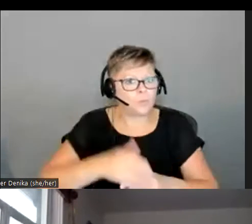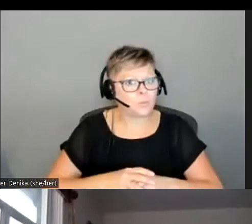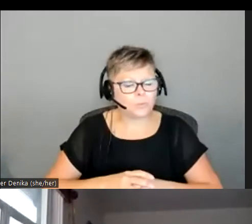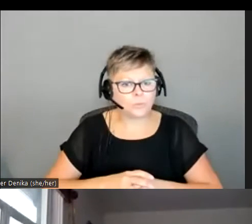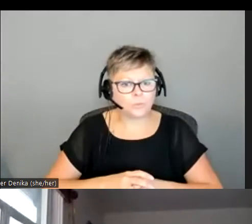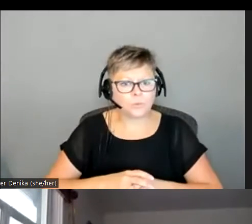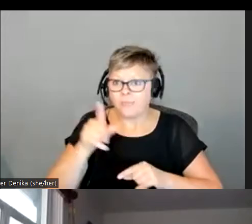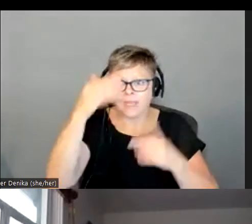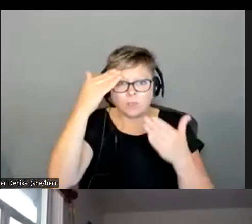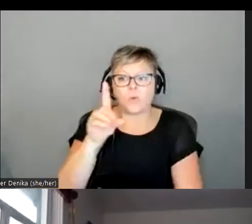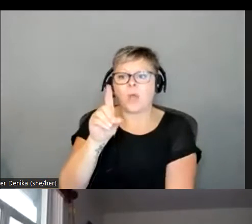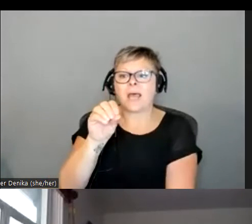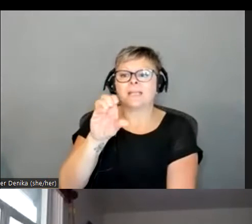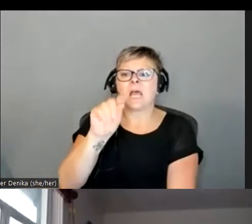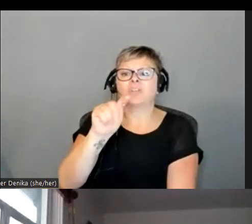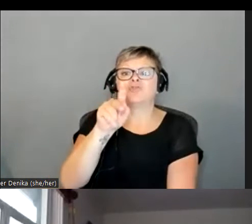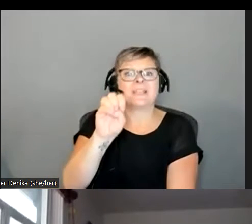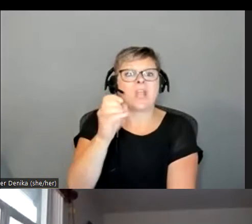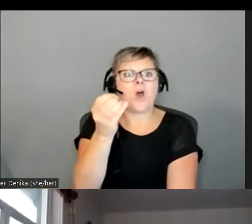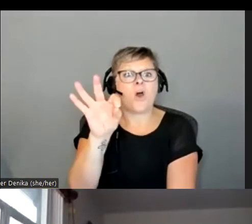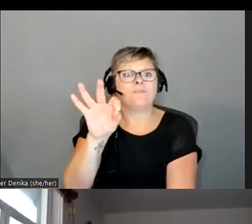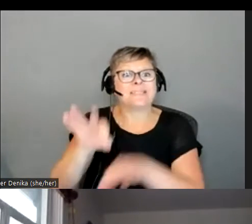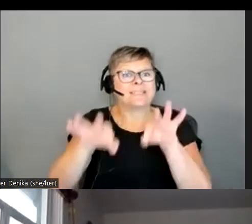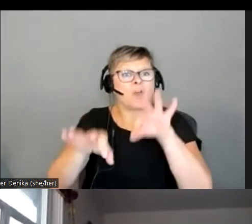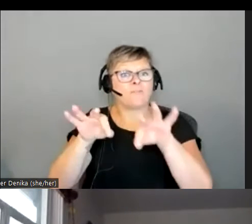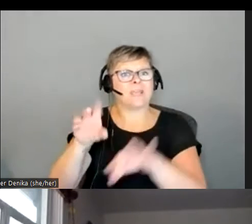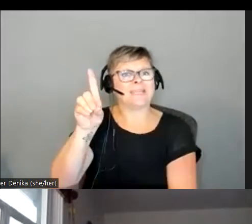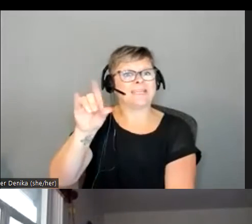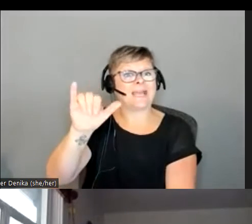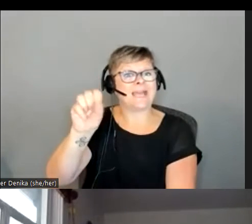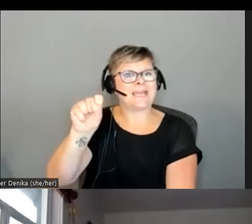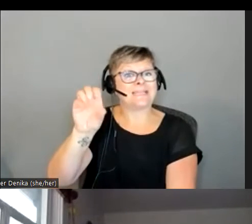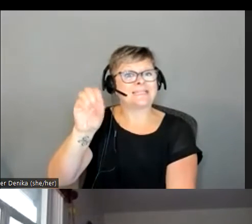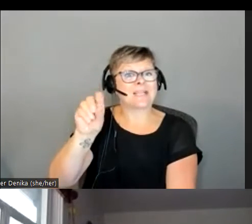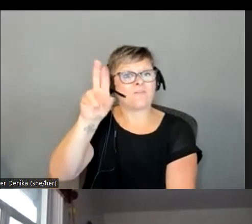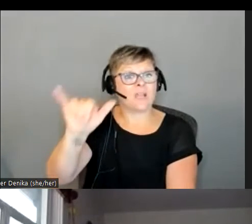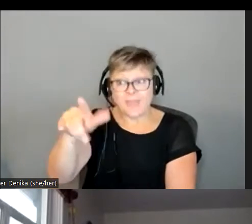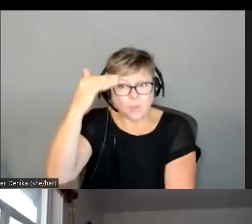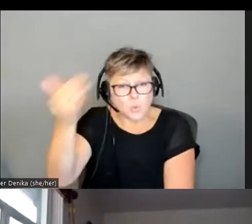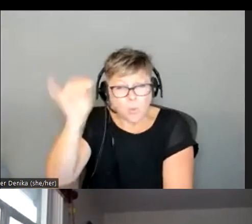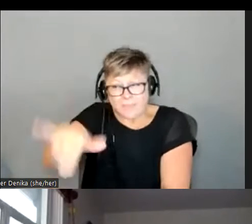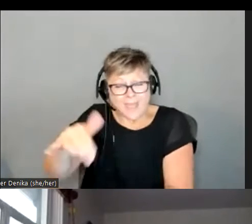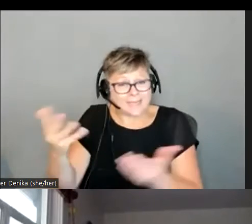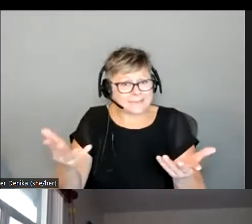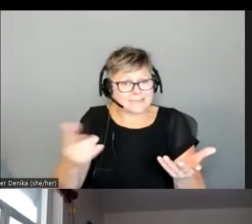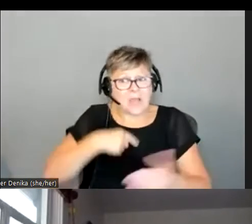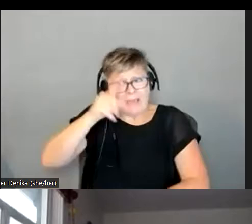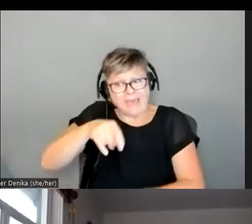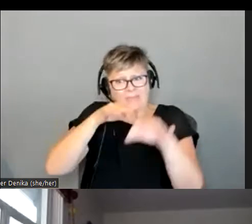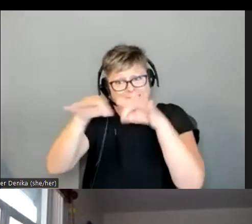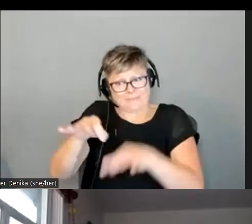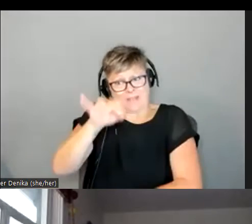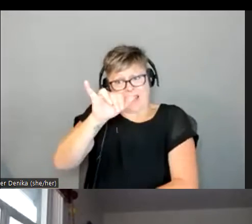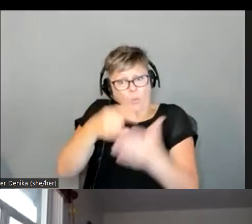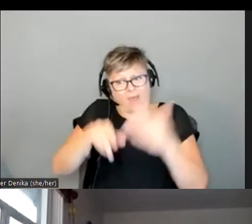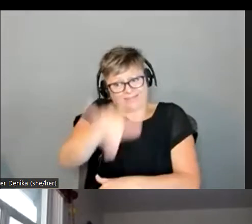the Doctrine of Discovery is. Can you imagine? They don't know that. I have to explain to them what the Doctrine of Discovery